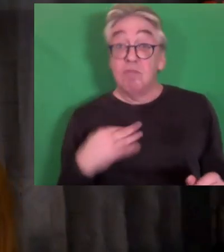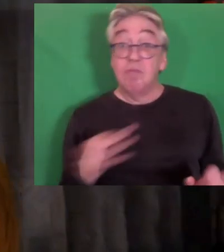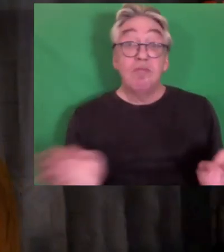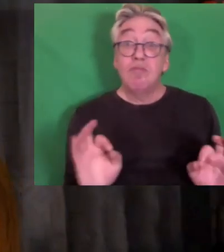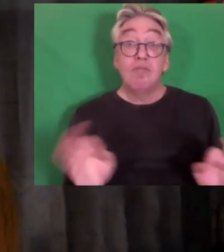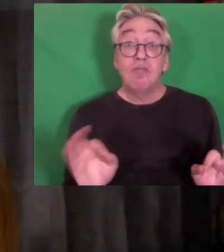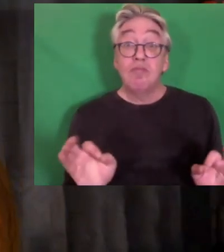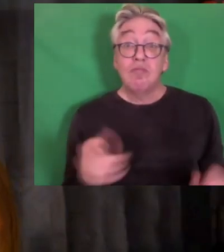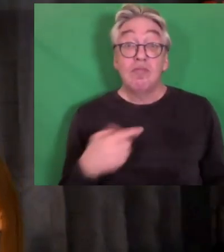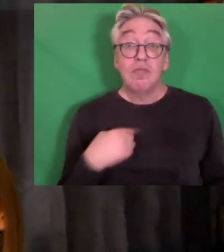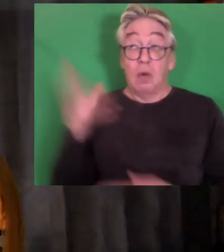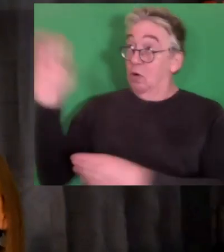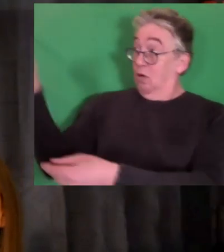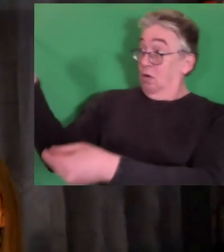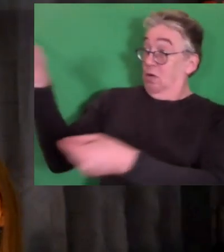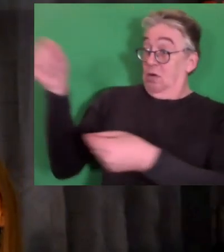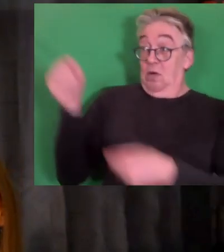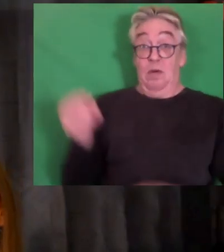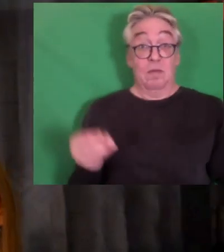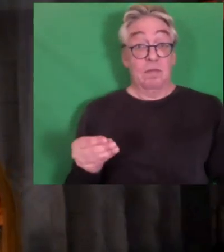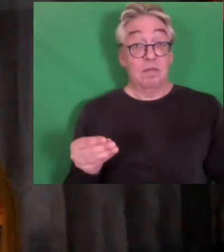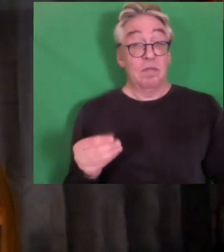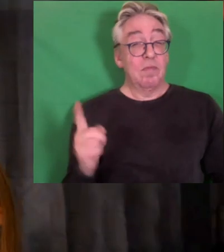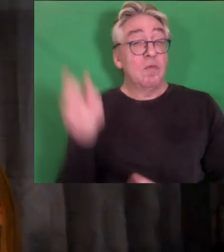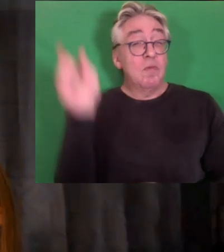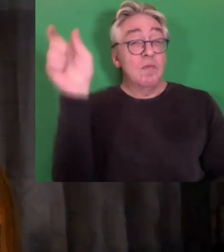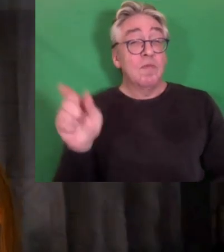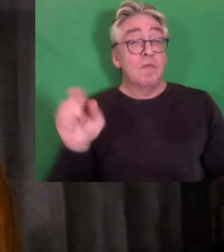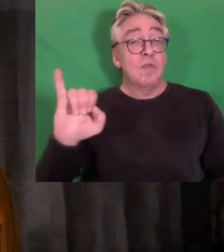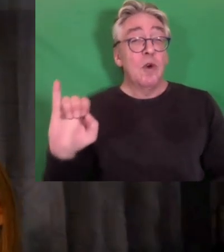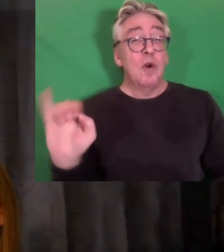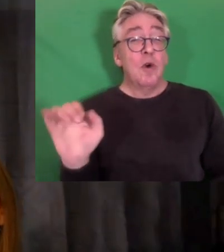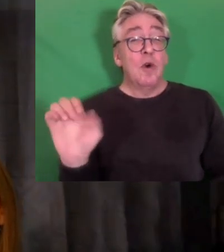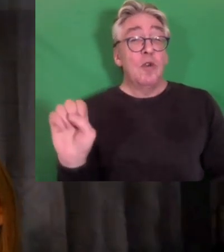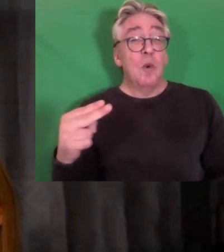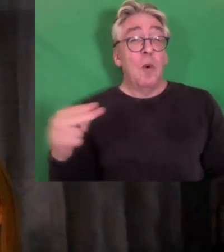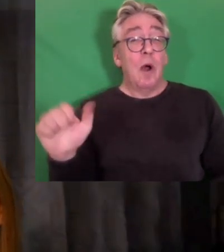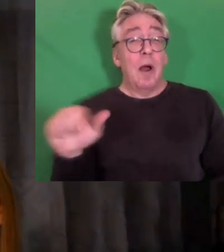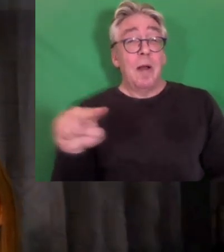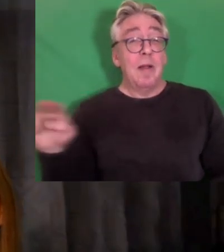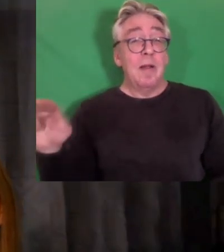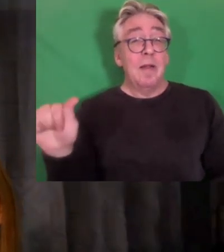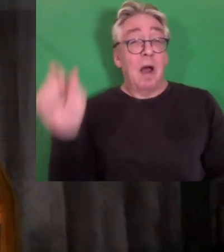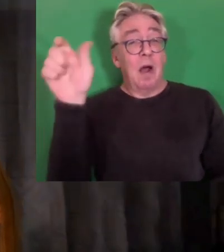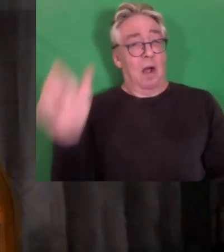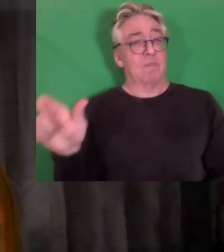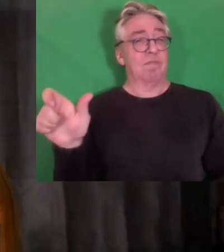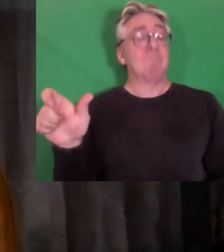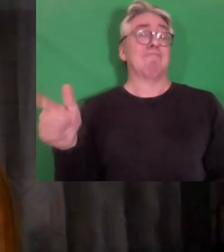Johanna Pirker told us about it because she's teaching computer sciences at the Technical University in Graz.